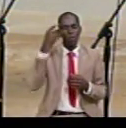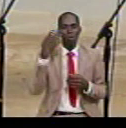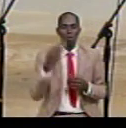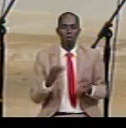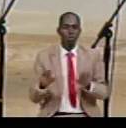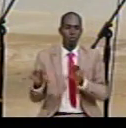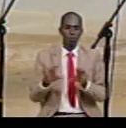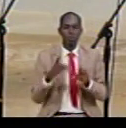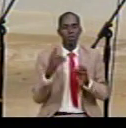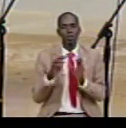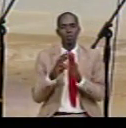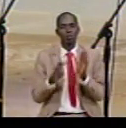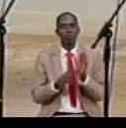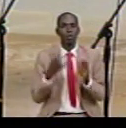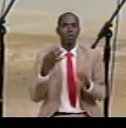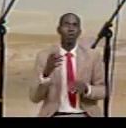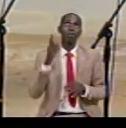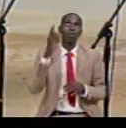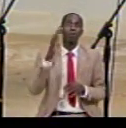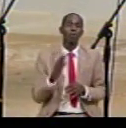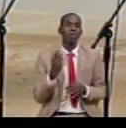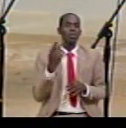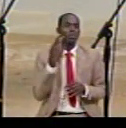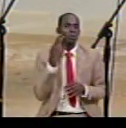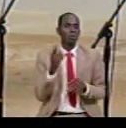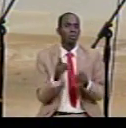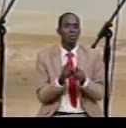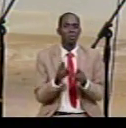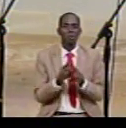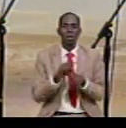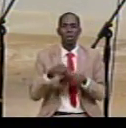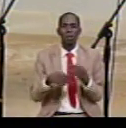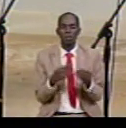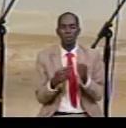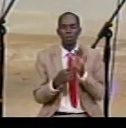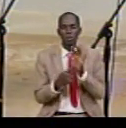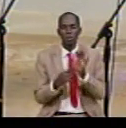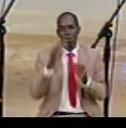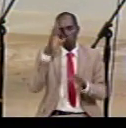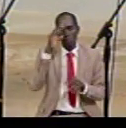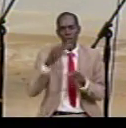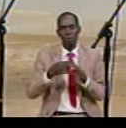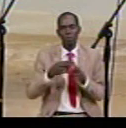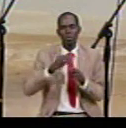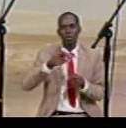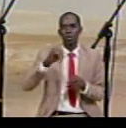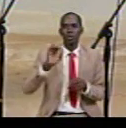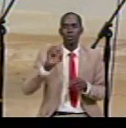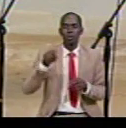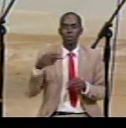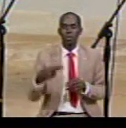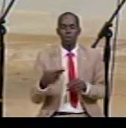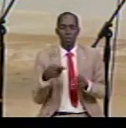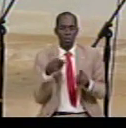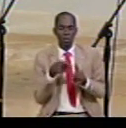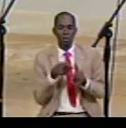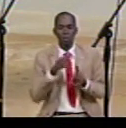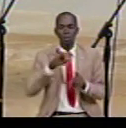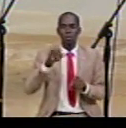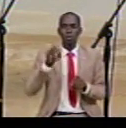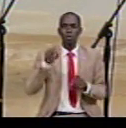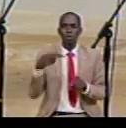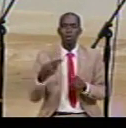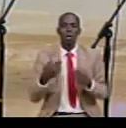think about Joseph in Egypt. Joseph had no pastor. He had no Bible to read. He had nothing. But